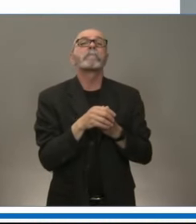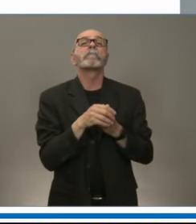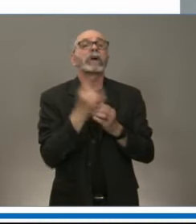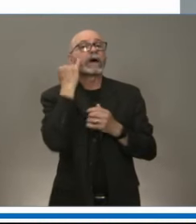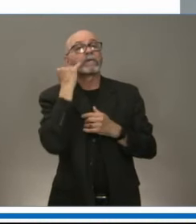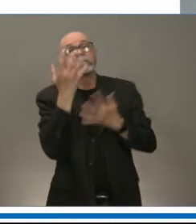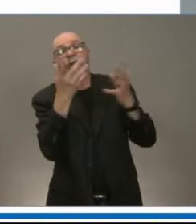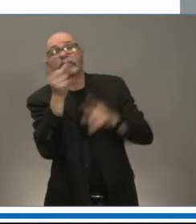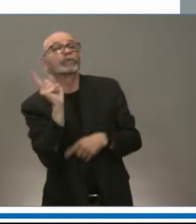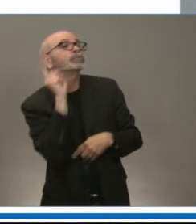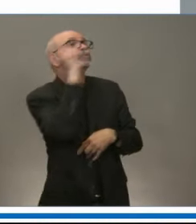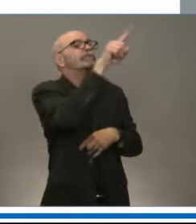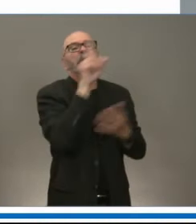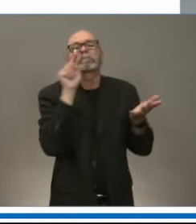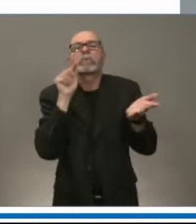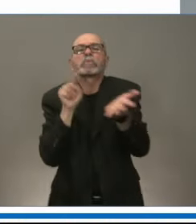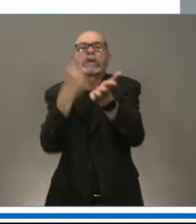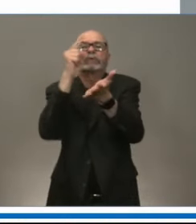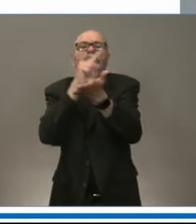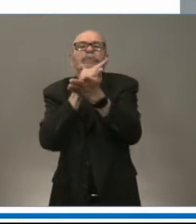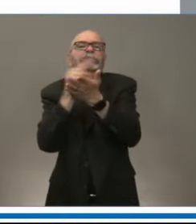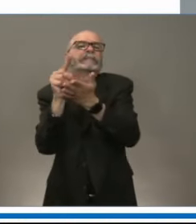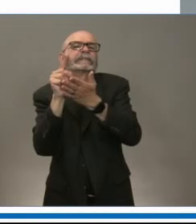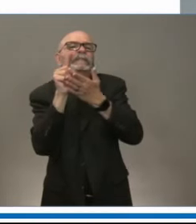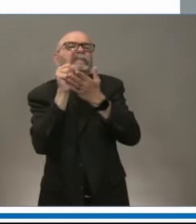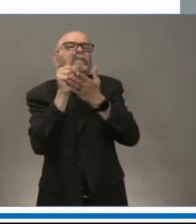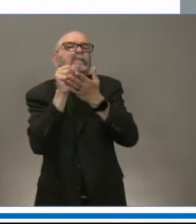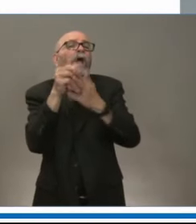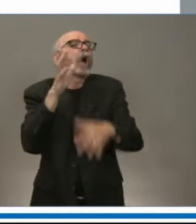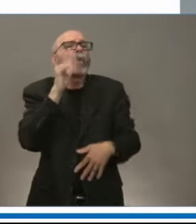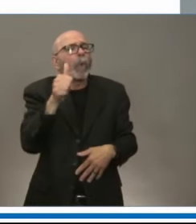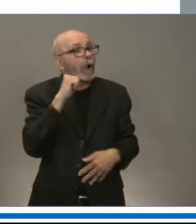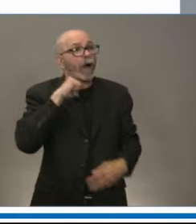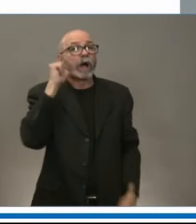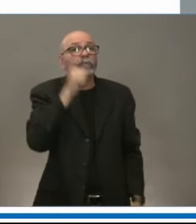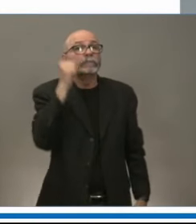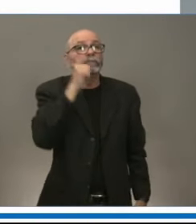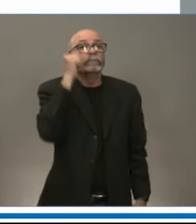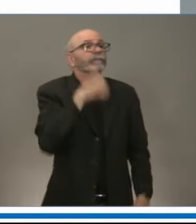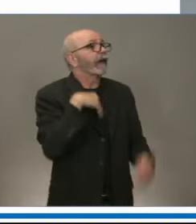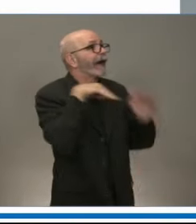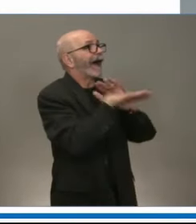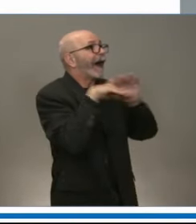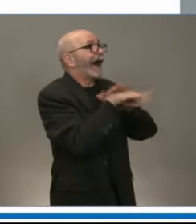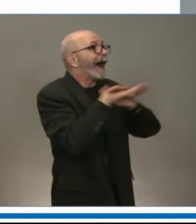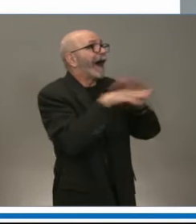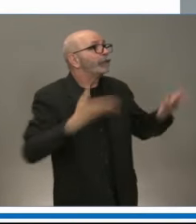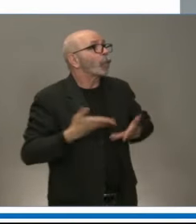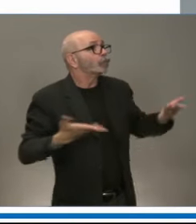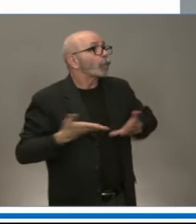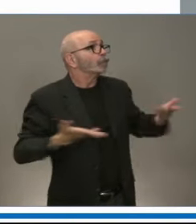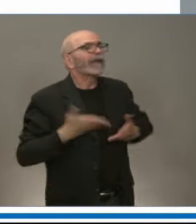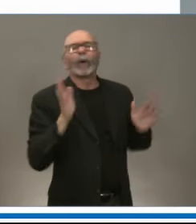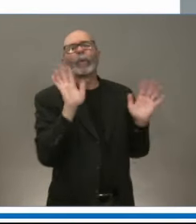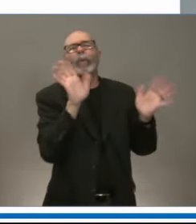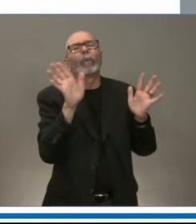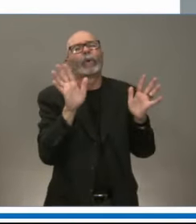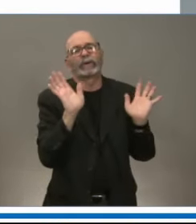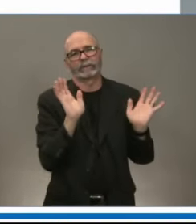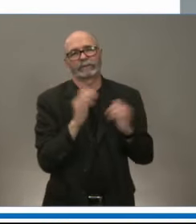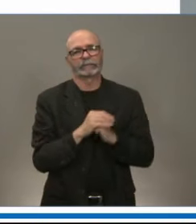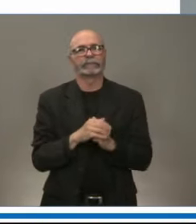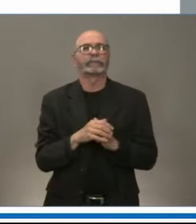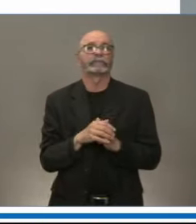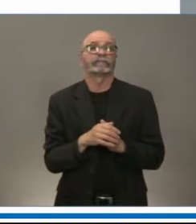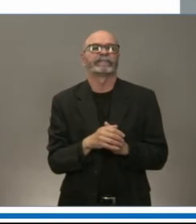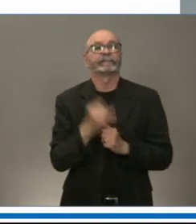Is not the time to have social gatherings, even though we've said social or 5 or less, but those are meant for essential times